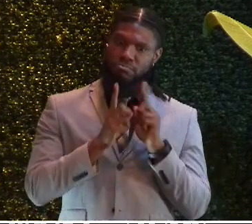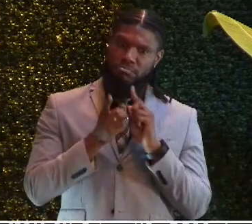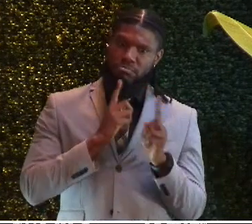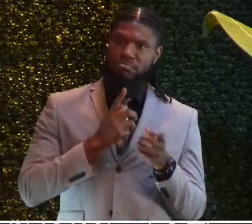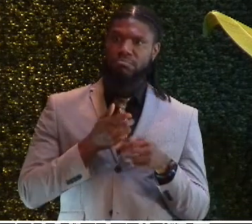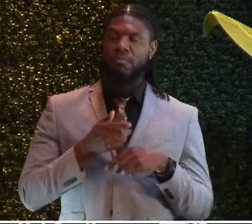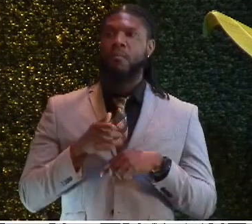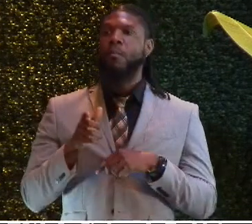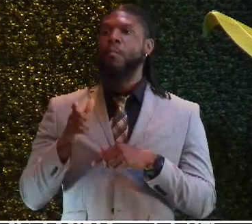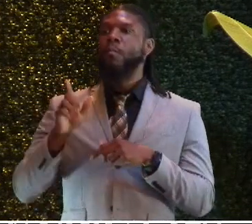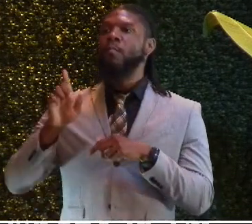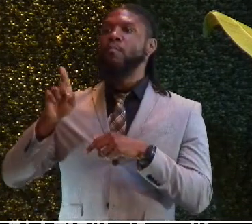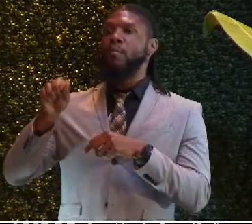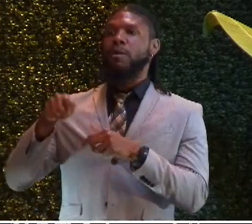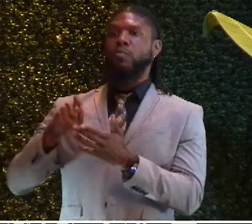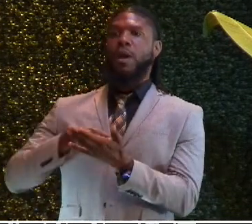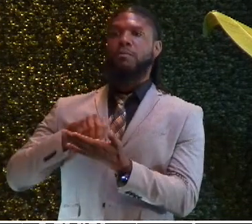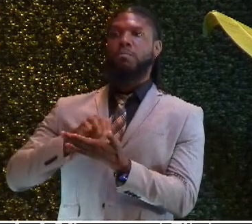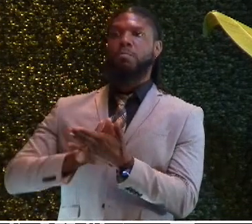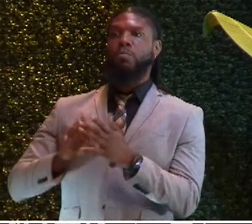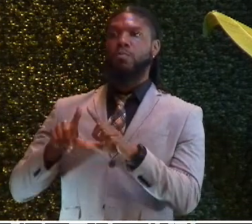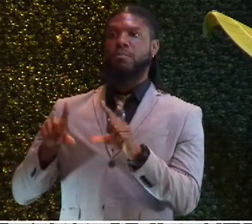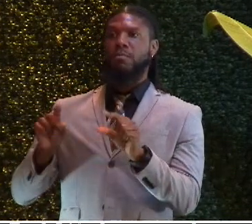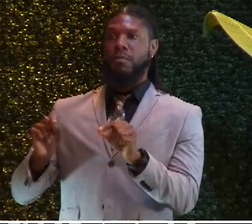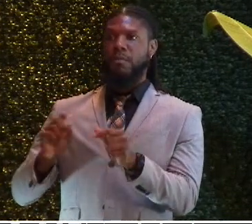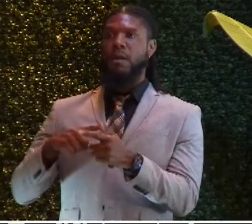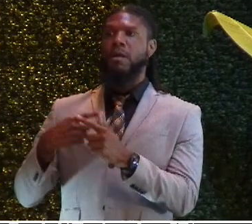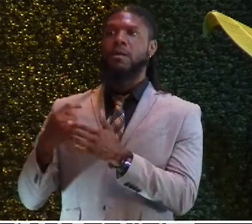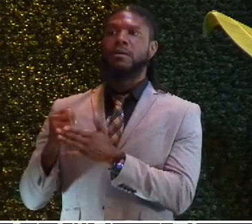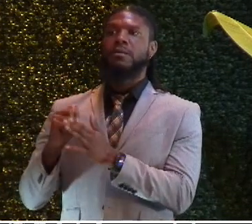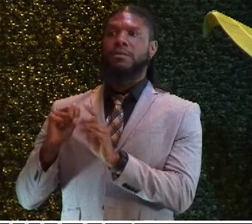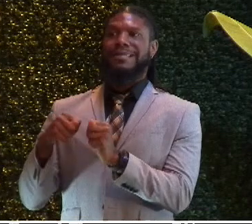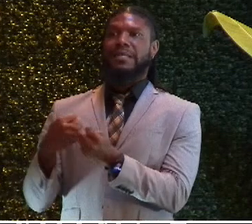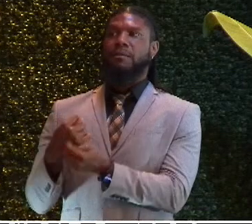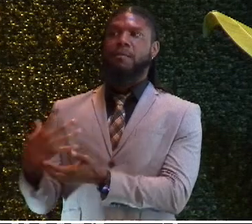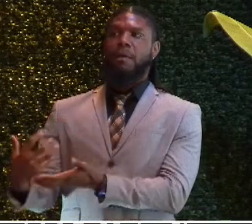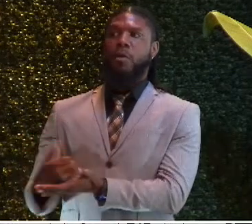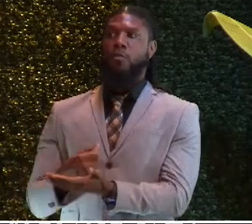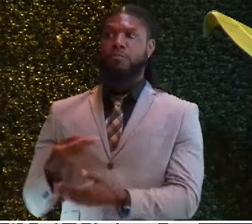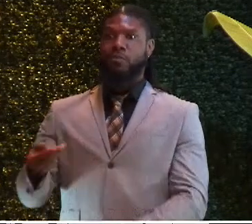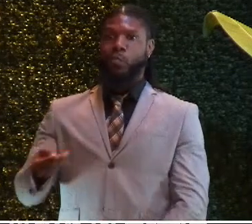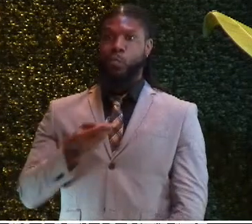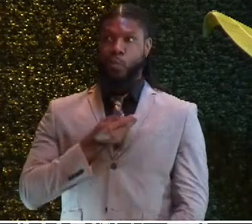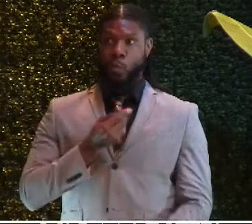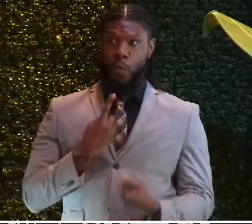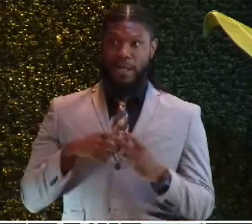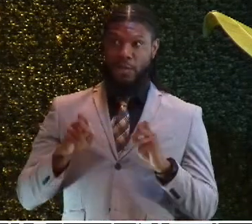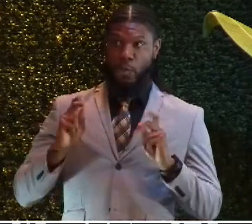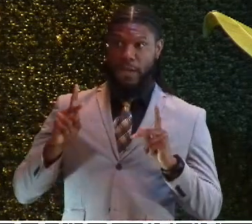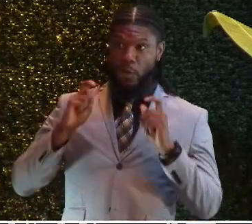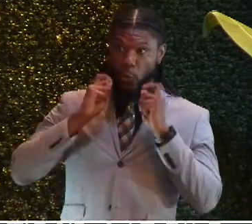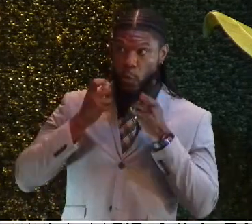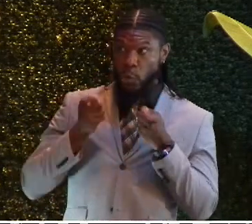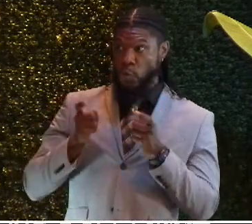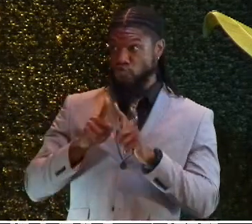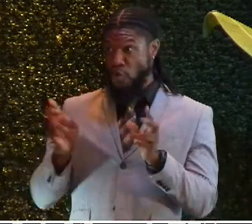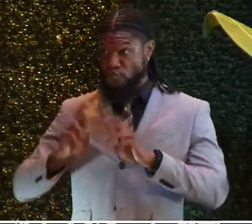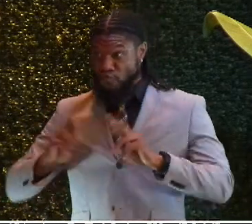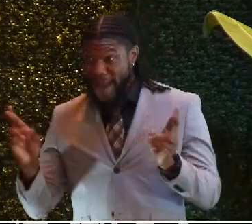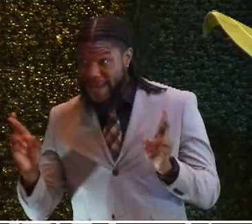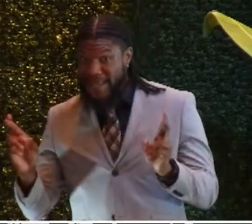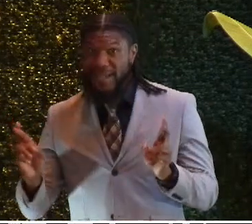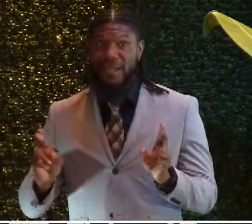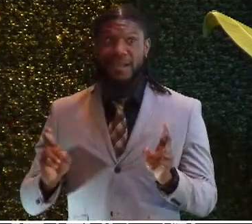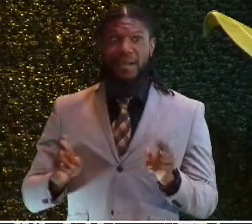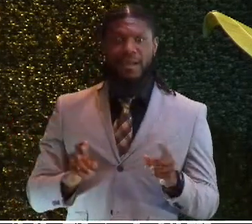your questions on those postcards, and then there's a team that's going to get those questions up to us. Cool? Y'all ready? I got to